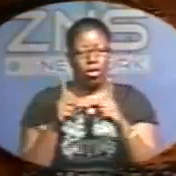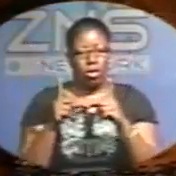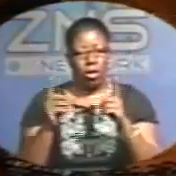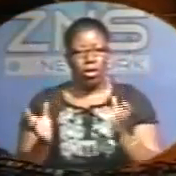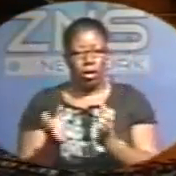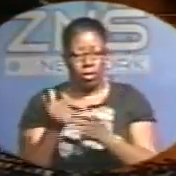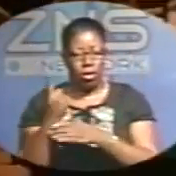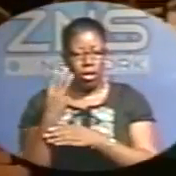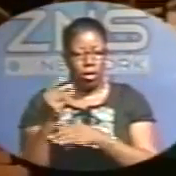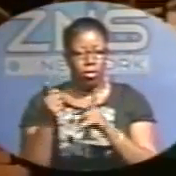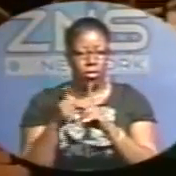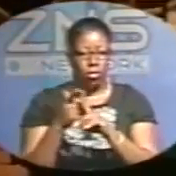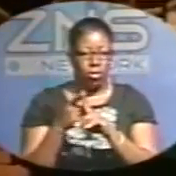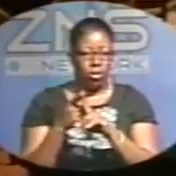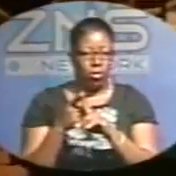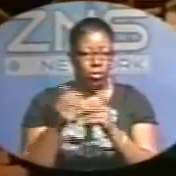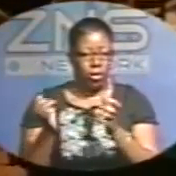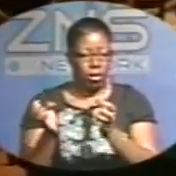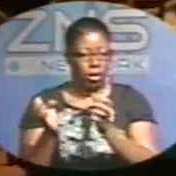given.